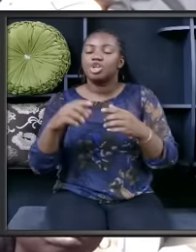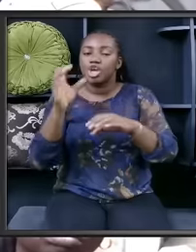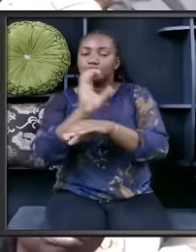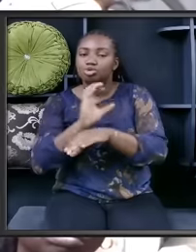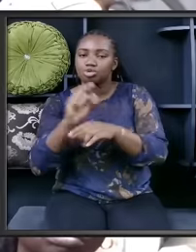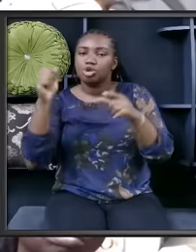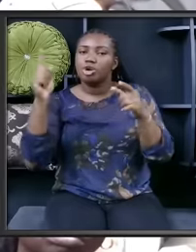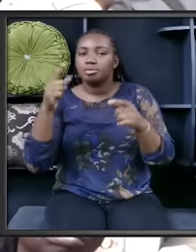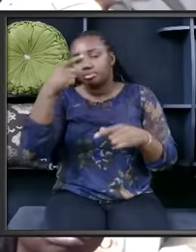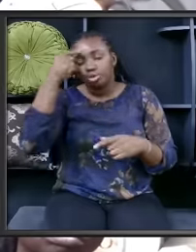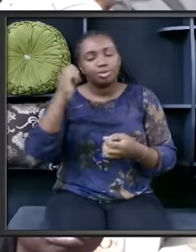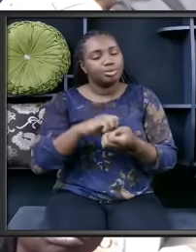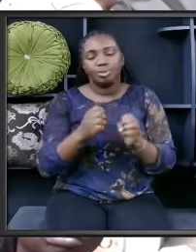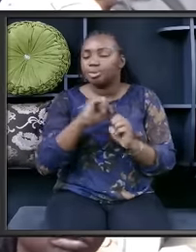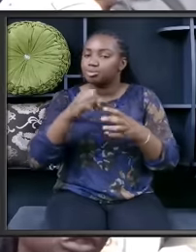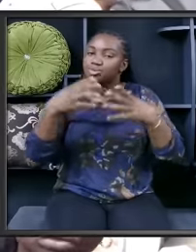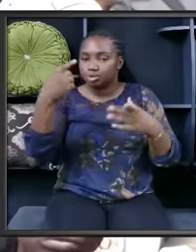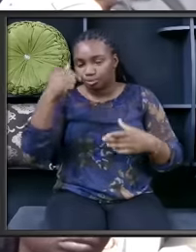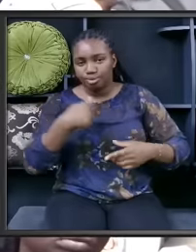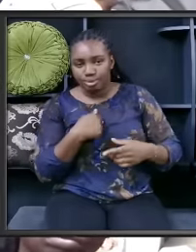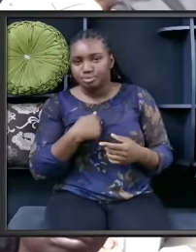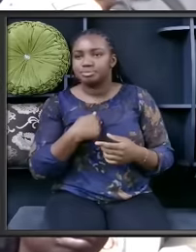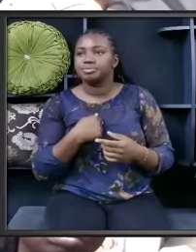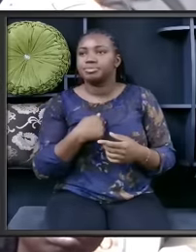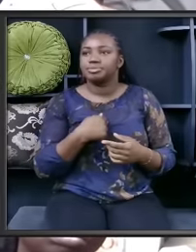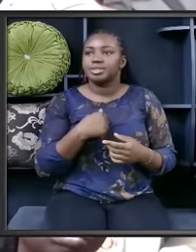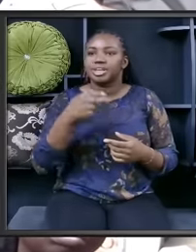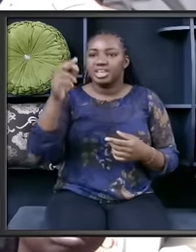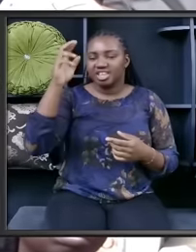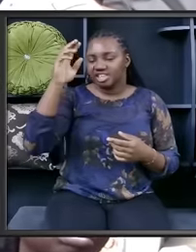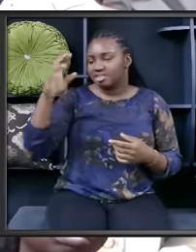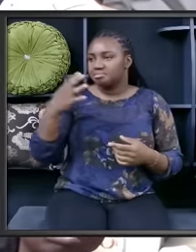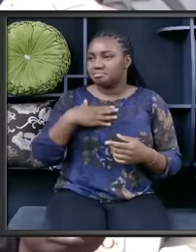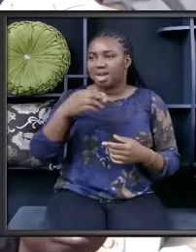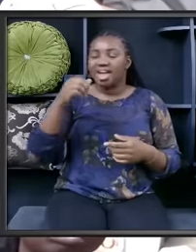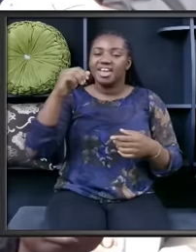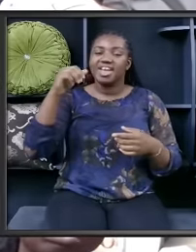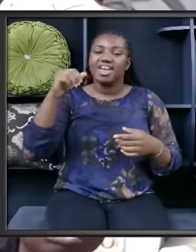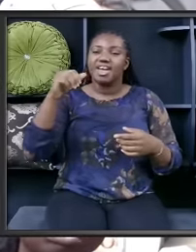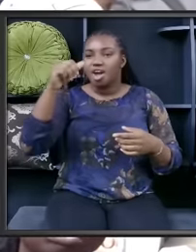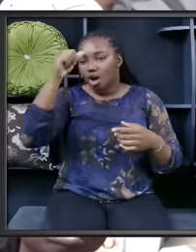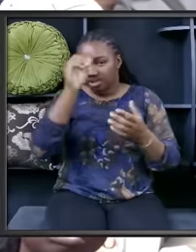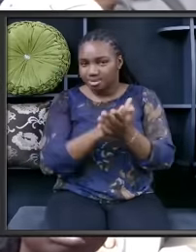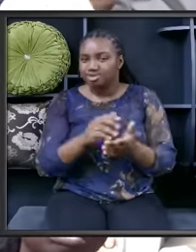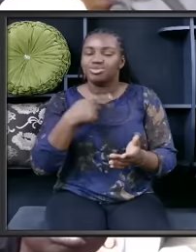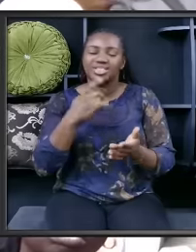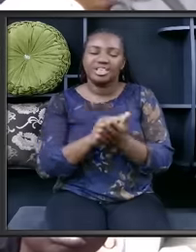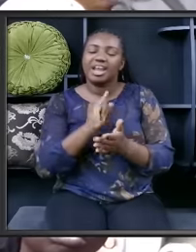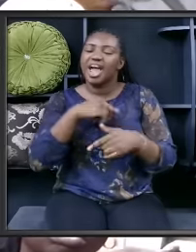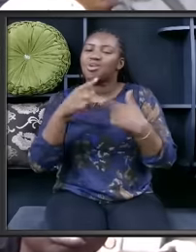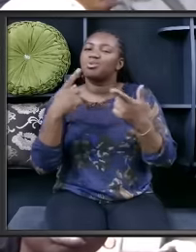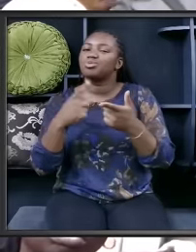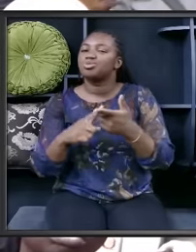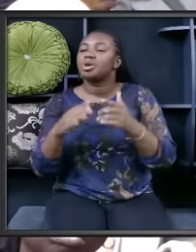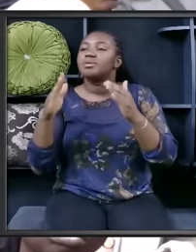father, Reverend Father Naya, they go see. Say, and in the, because he beat me, design me well.